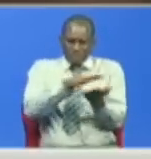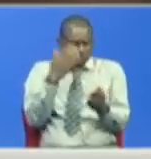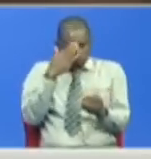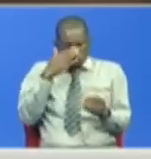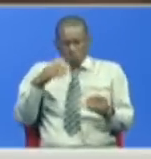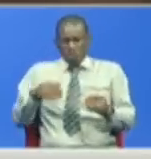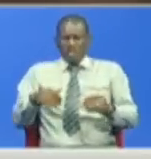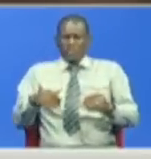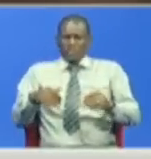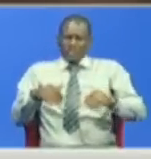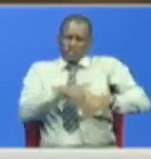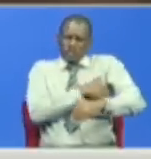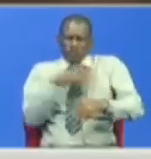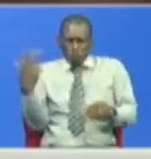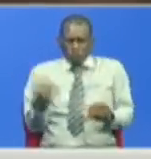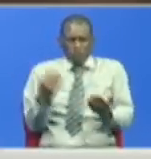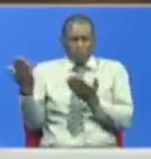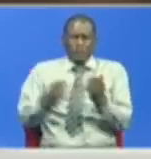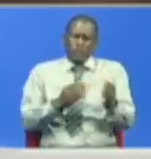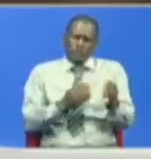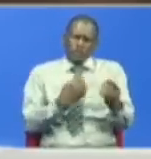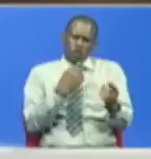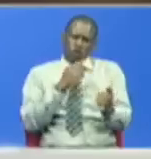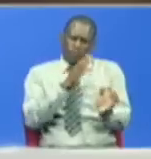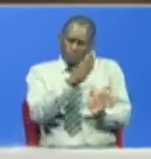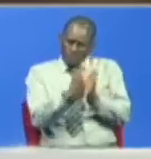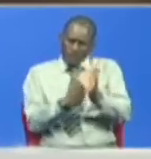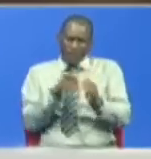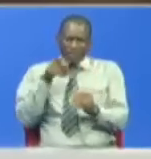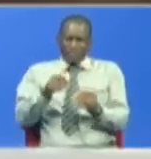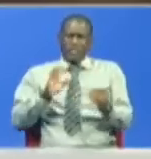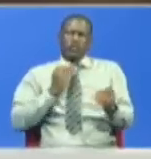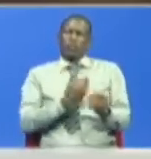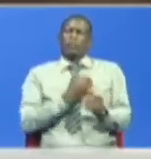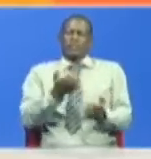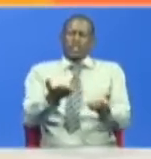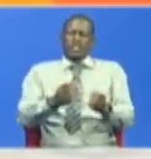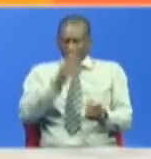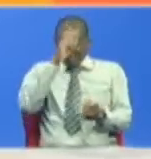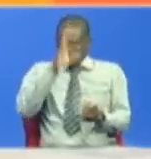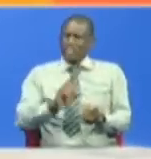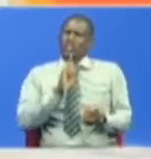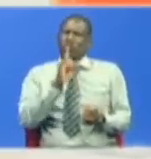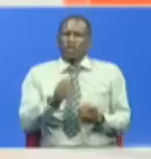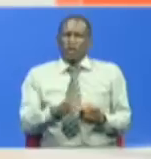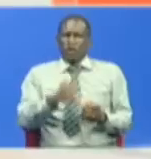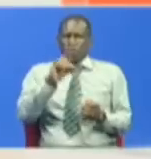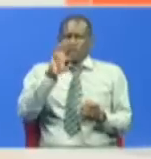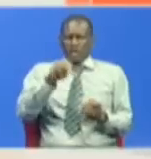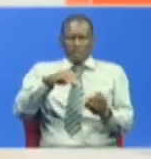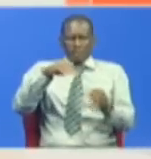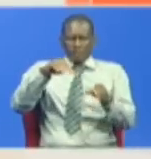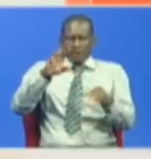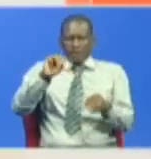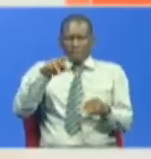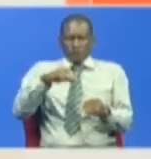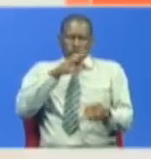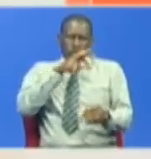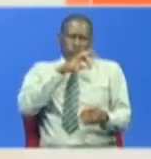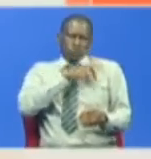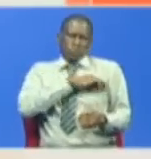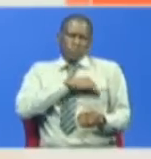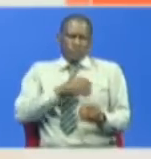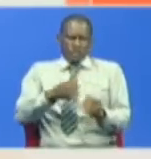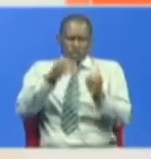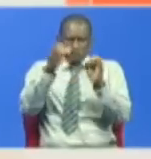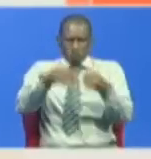bring order. This is a committee where we need serious order going forward. ODM MPs set to benefit from the new lineup